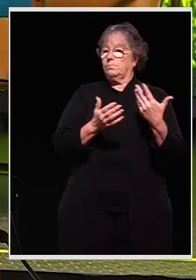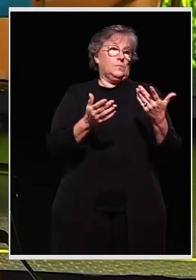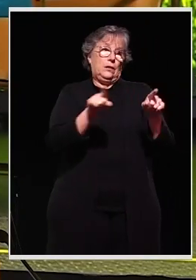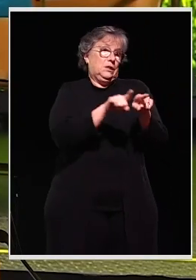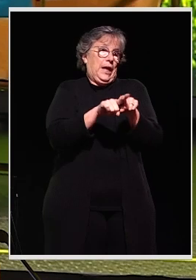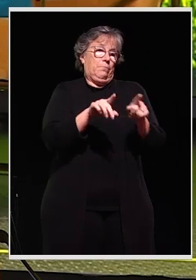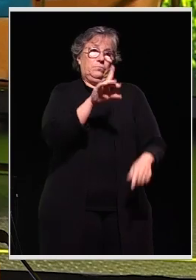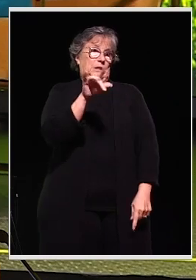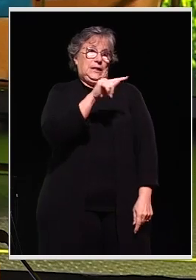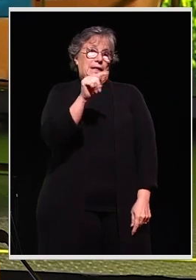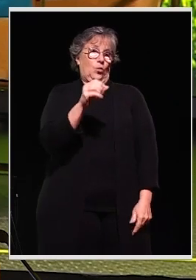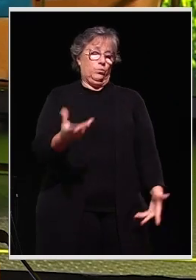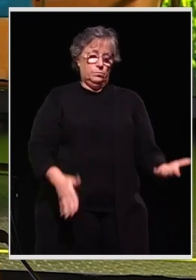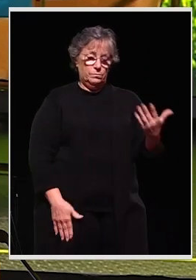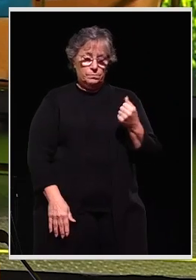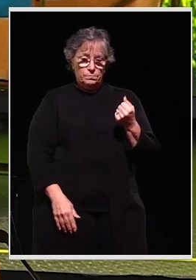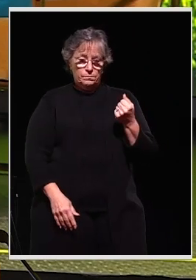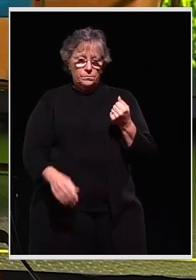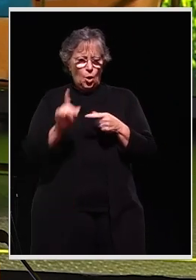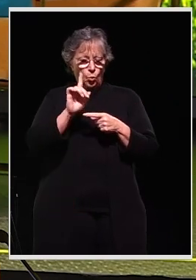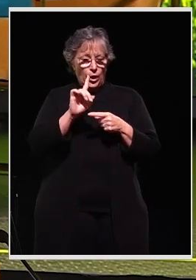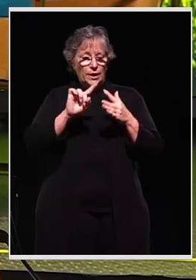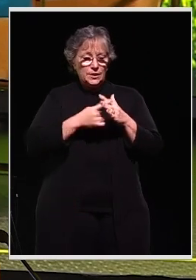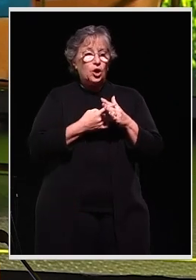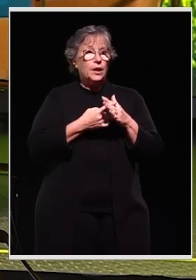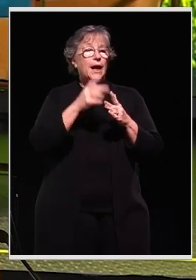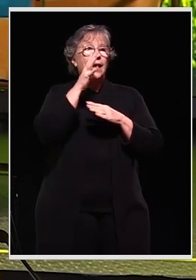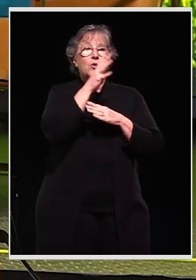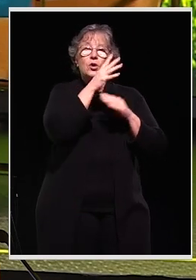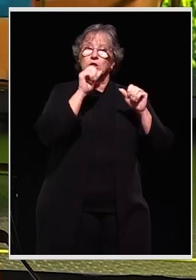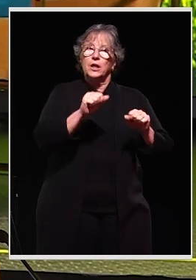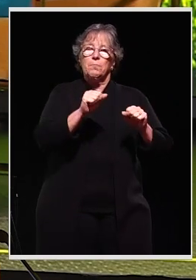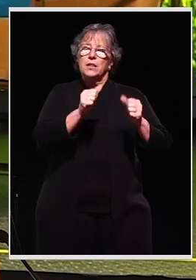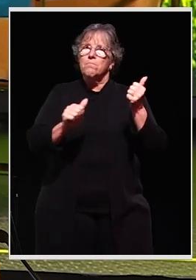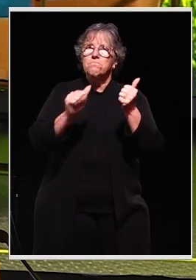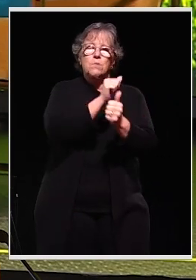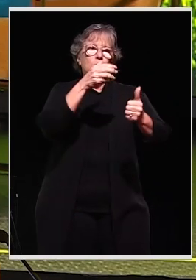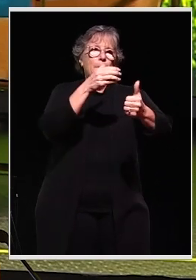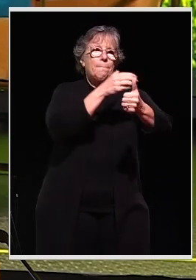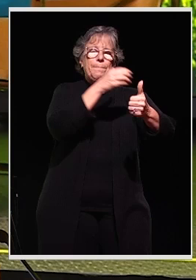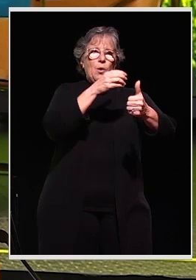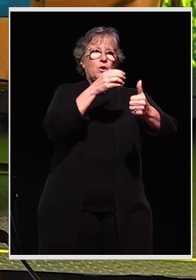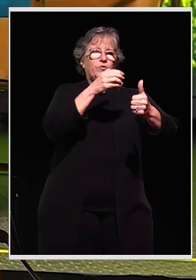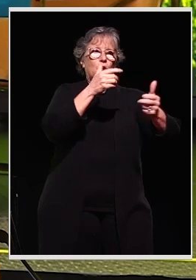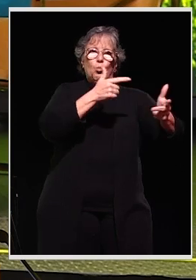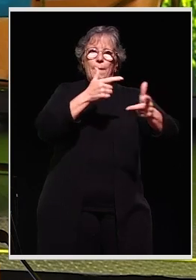Ditto. I think also where I started, agriculture can be the most powerful weapon in the battle against climate